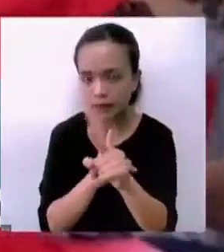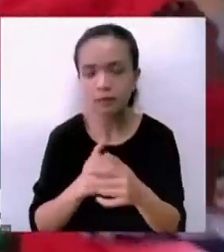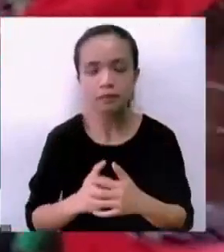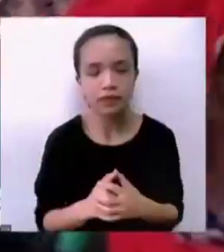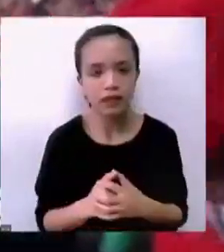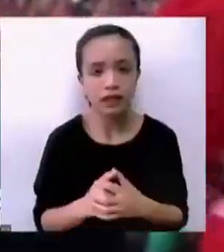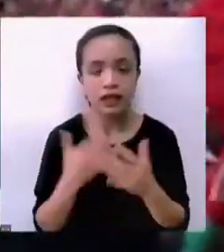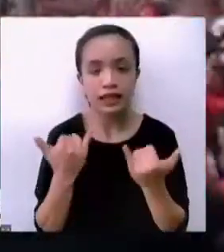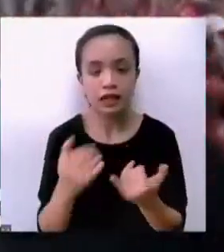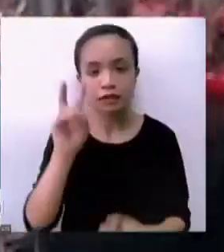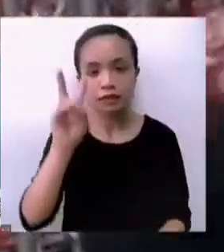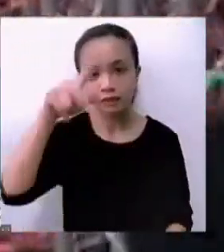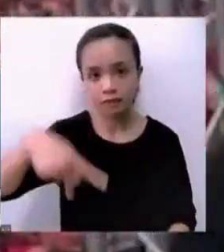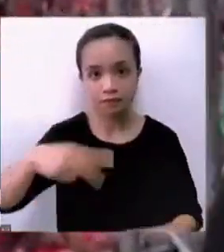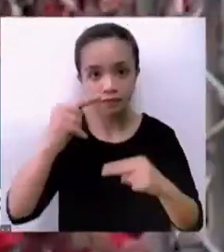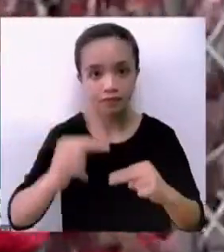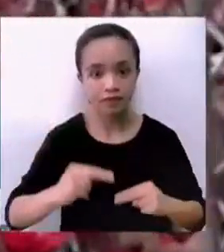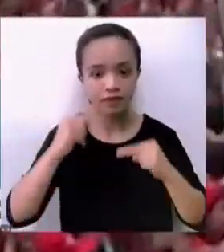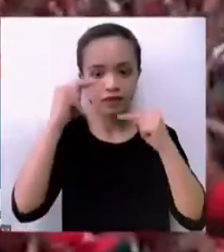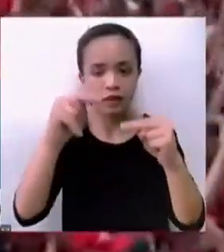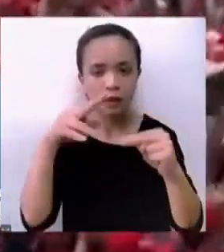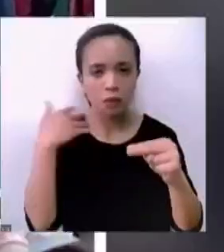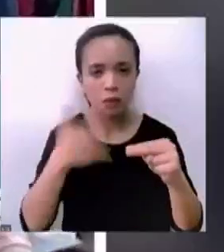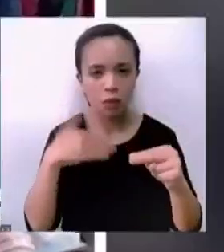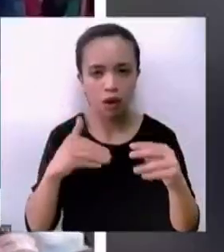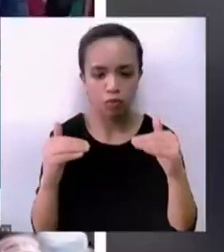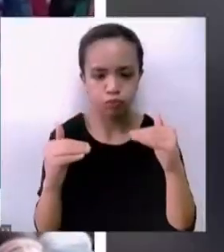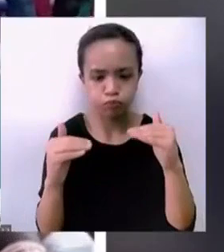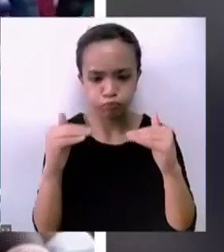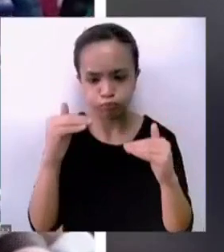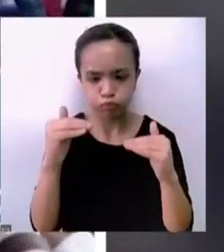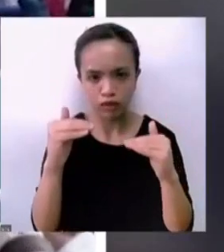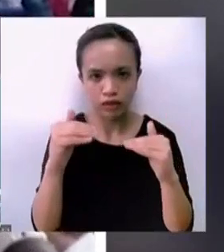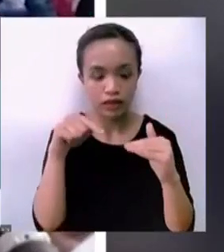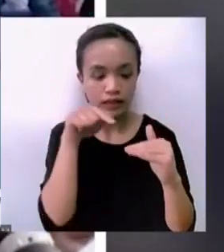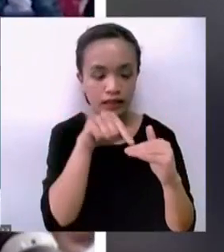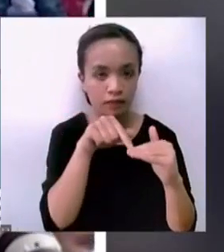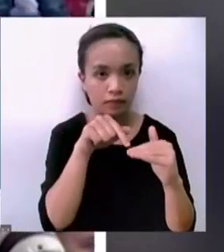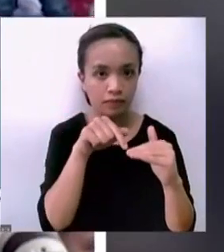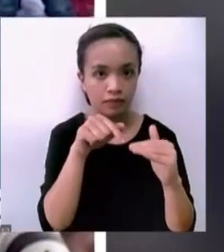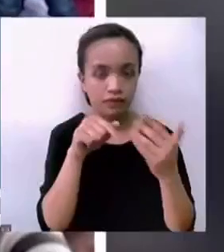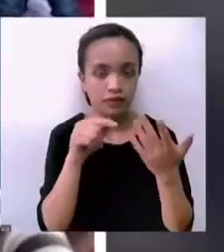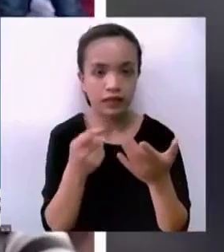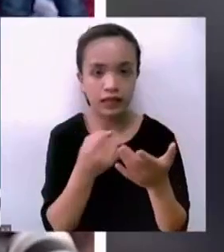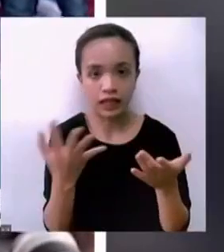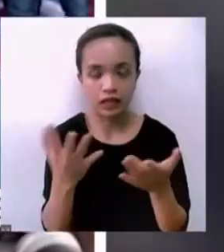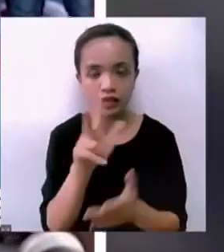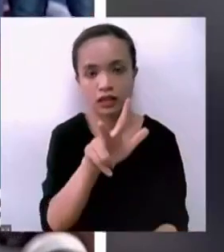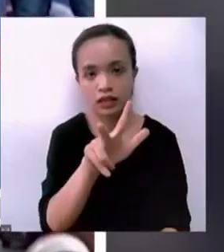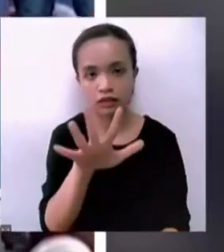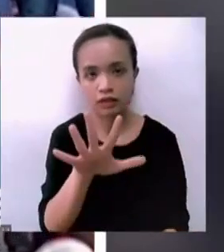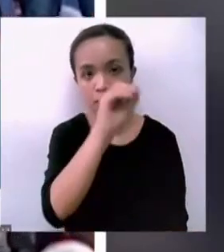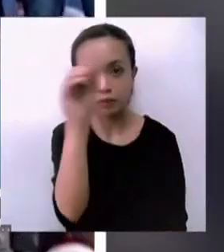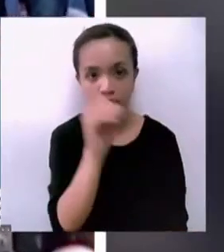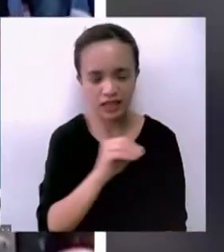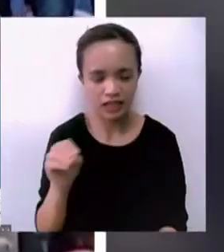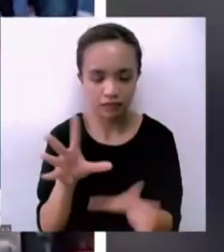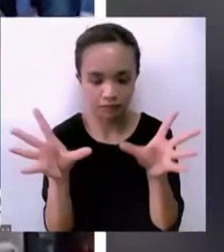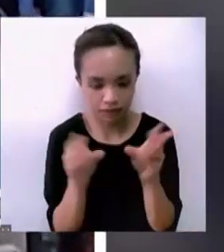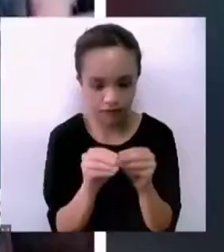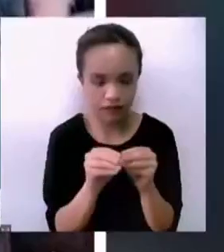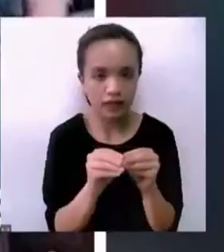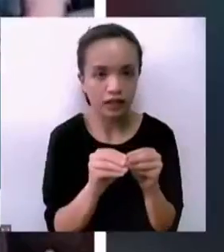race, Carmina, it was a very tight competition between Marcos, who garnered 35% of the total votes of the